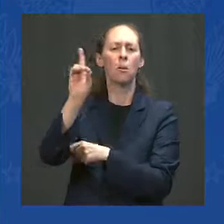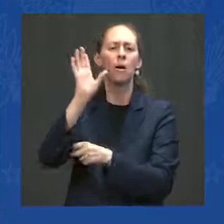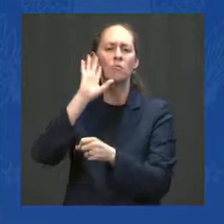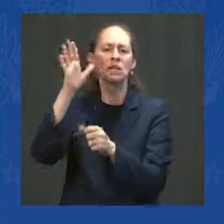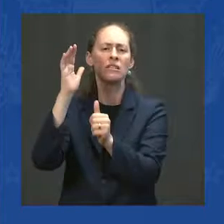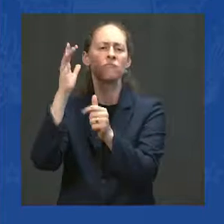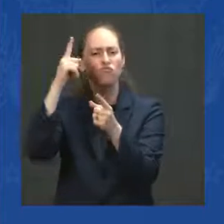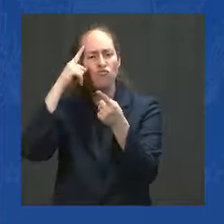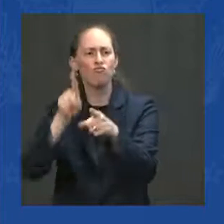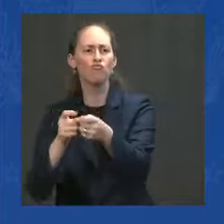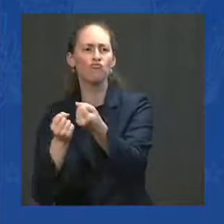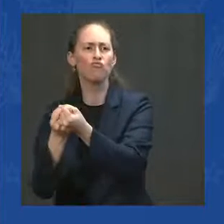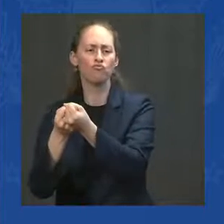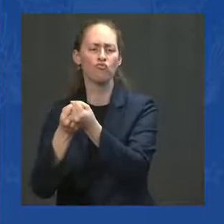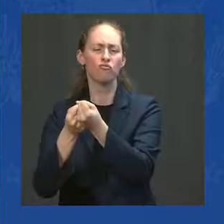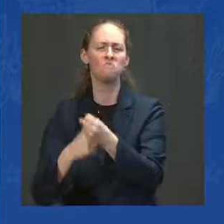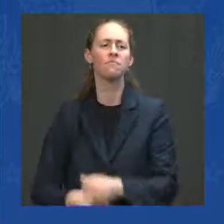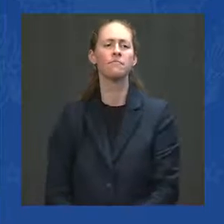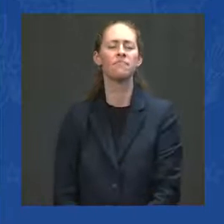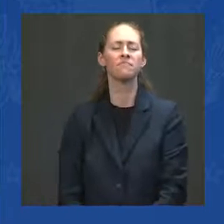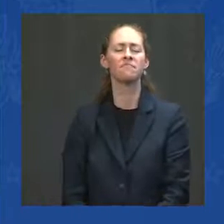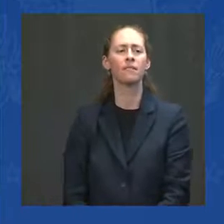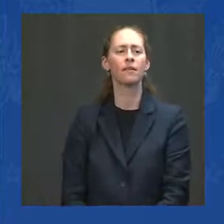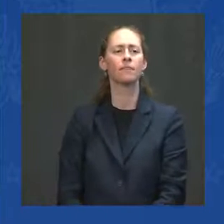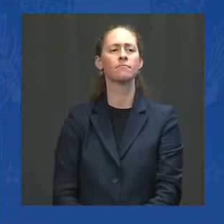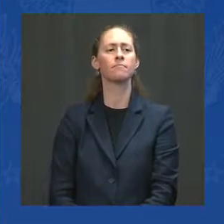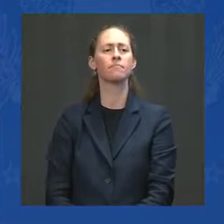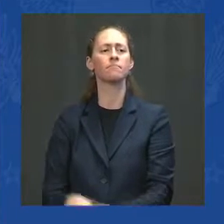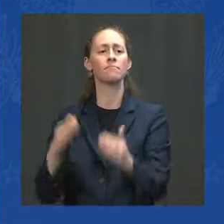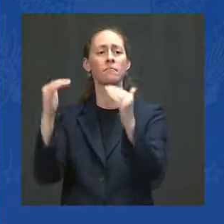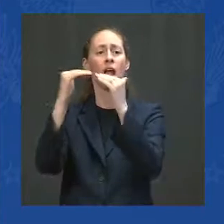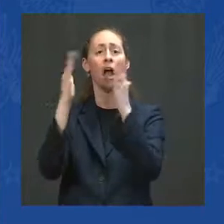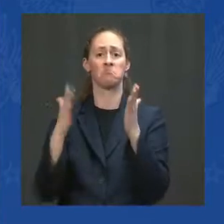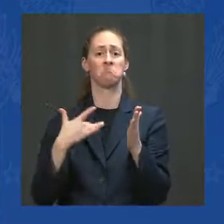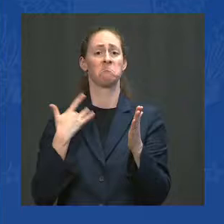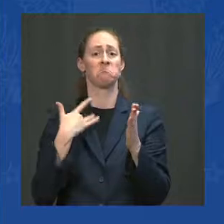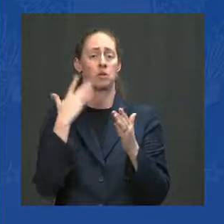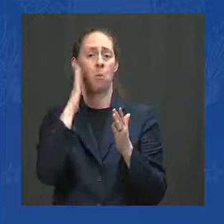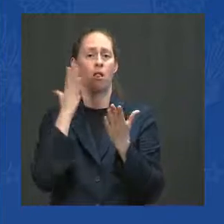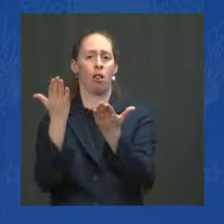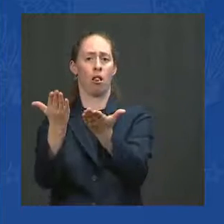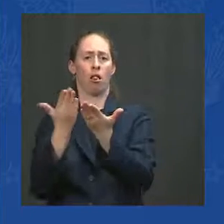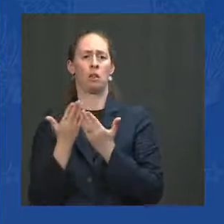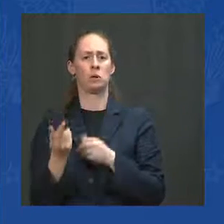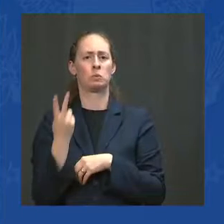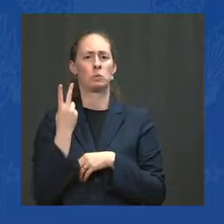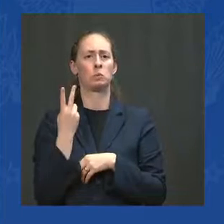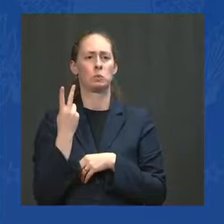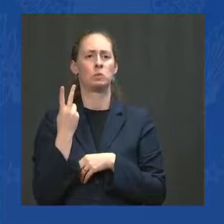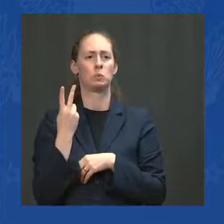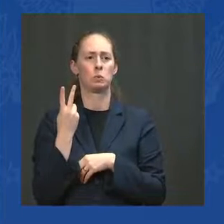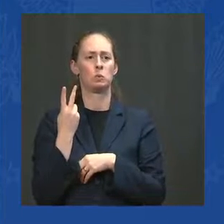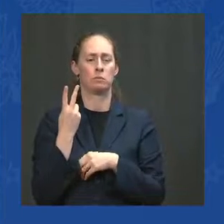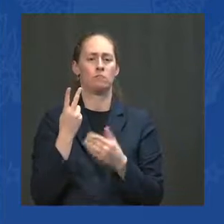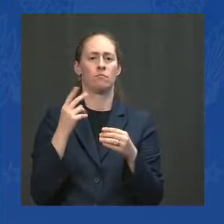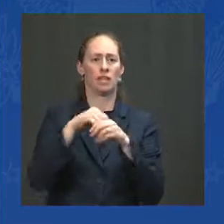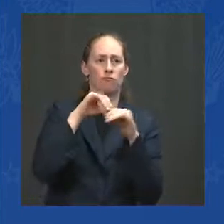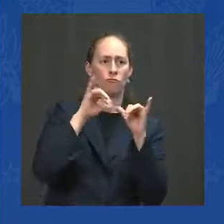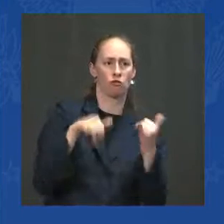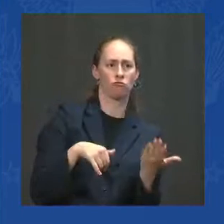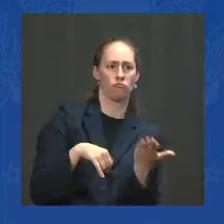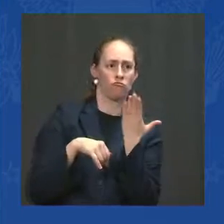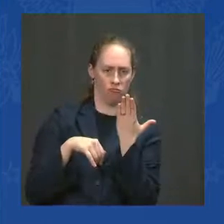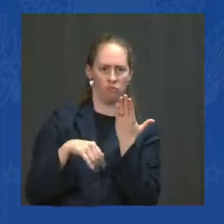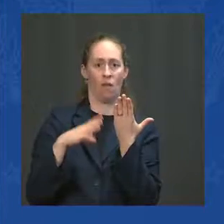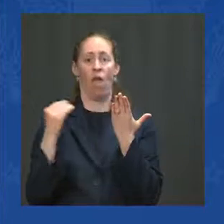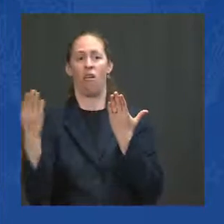will eventually put two bills on my desk, one on infrastructure and one on